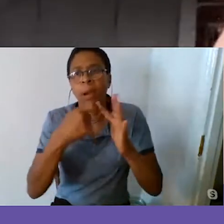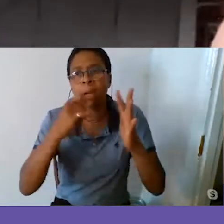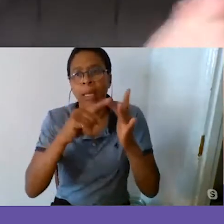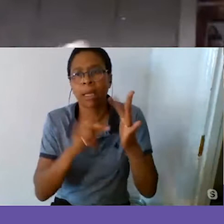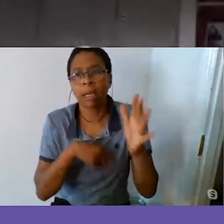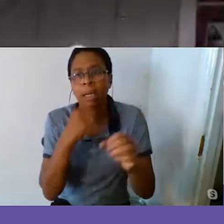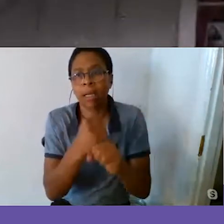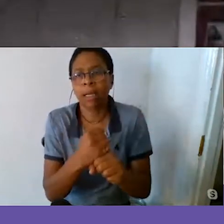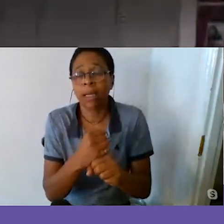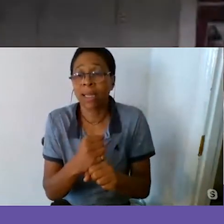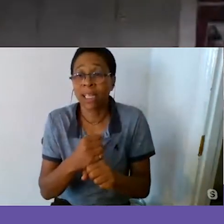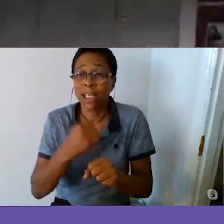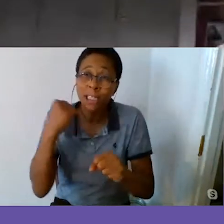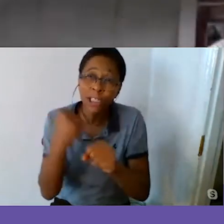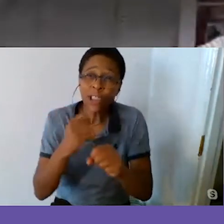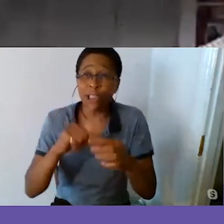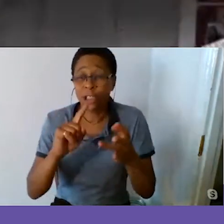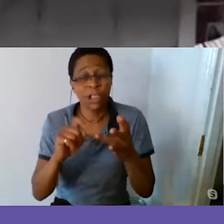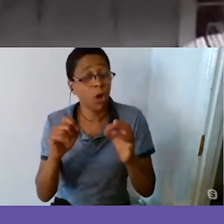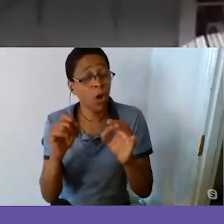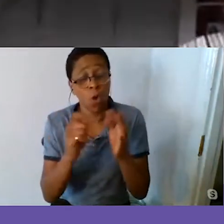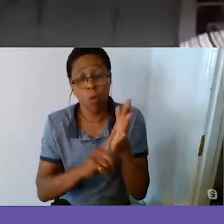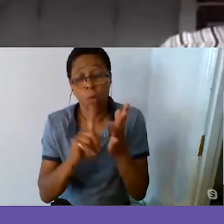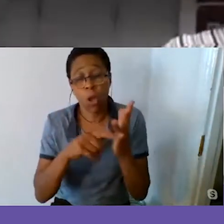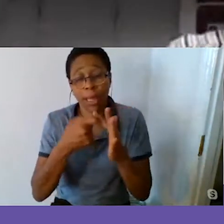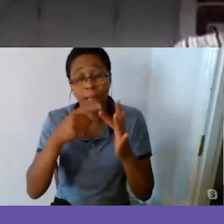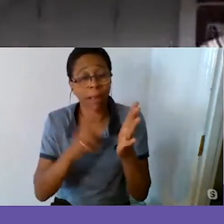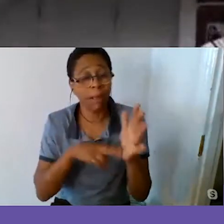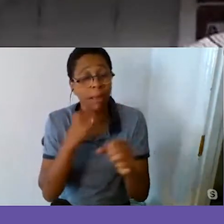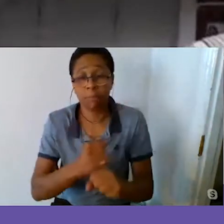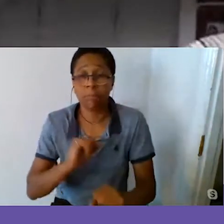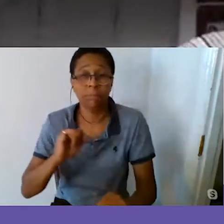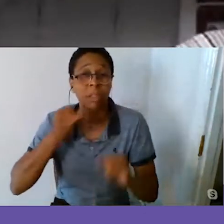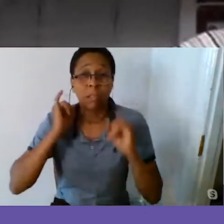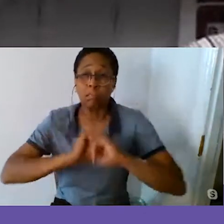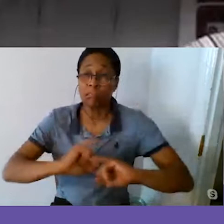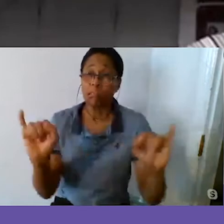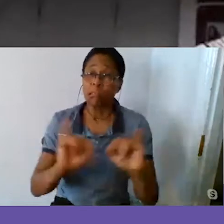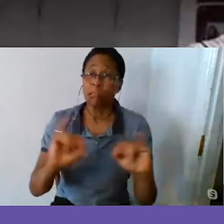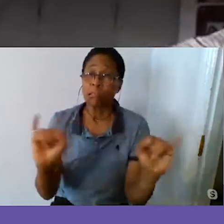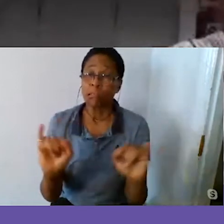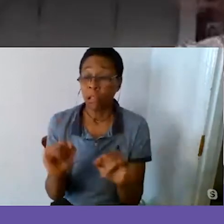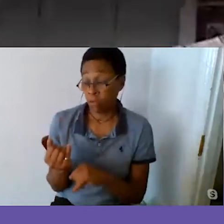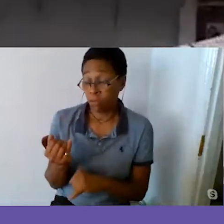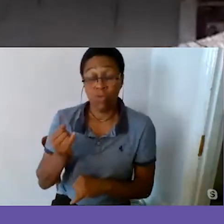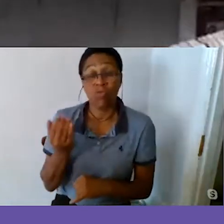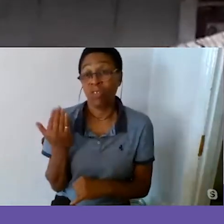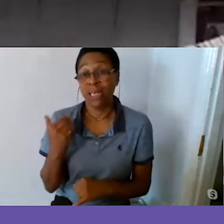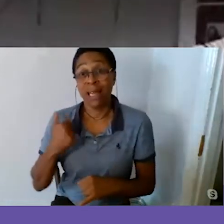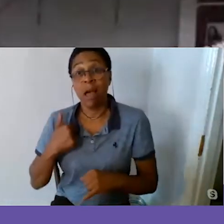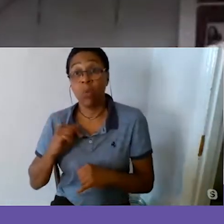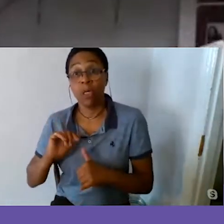this. It's evil. Like, geo-blocking is so evil. And they, like, recently I was doing the online premiere of a